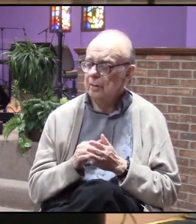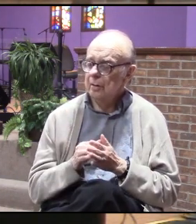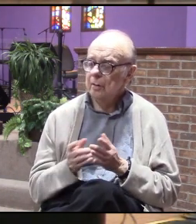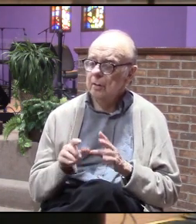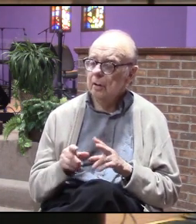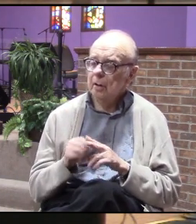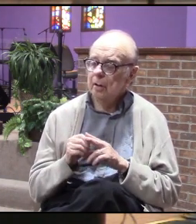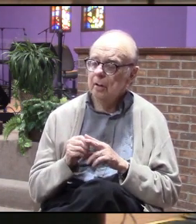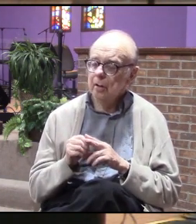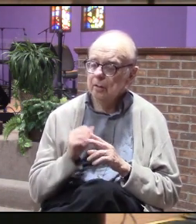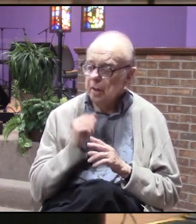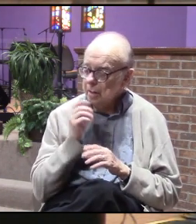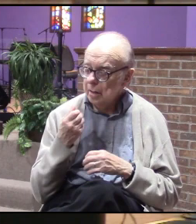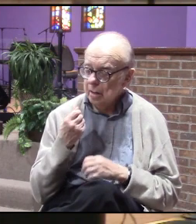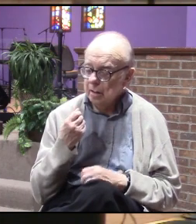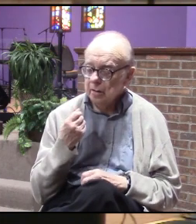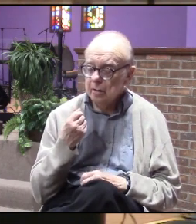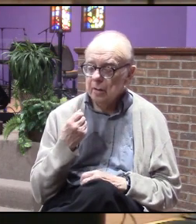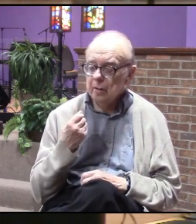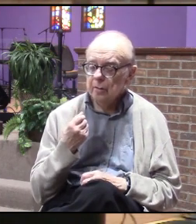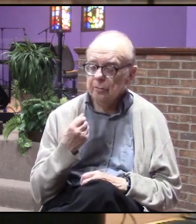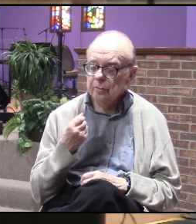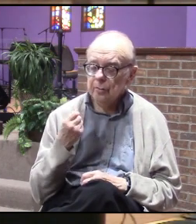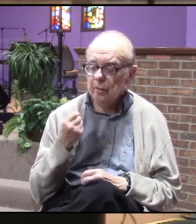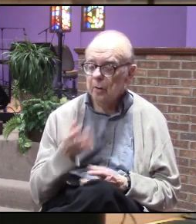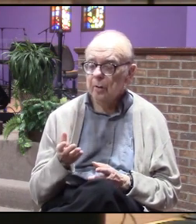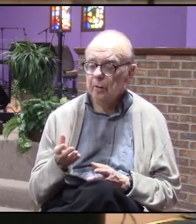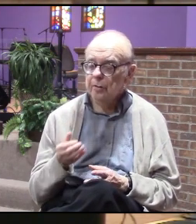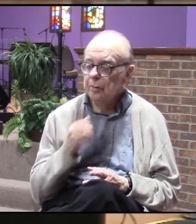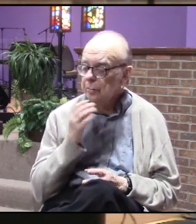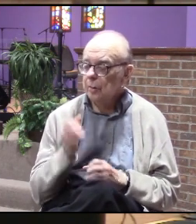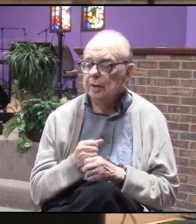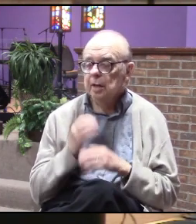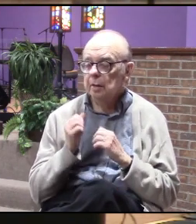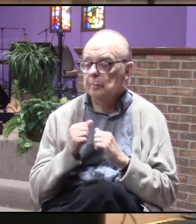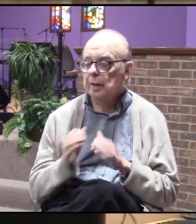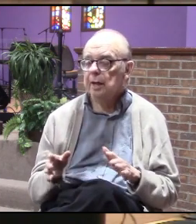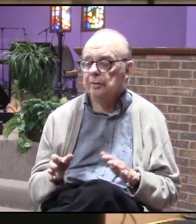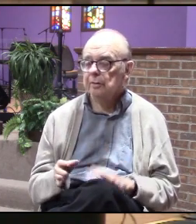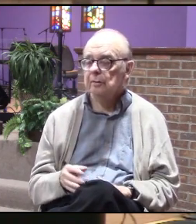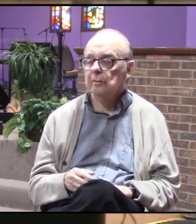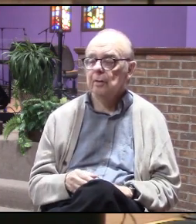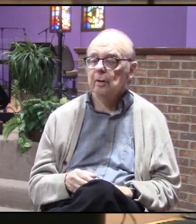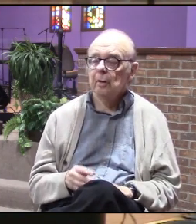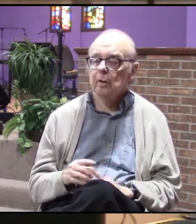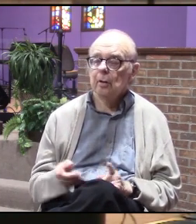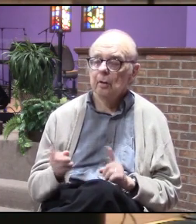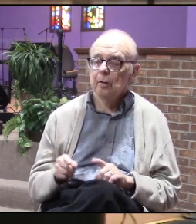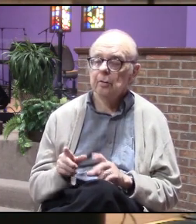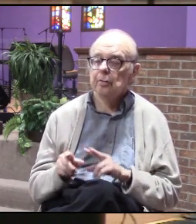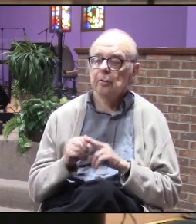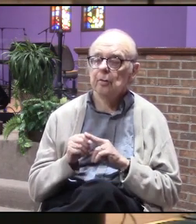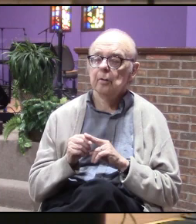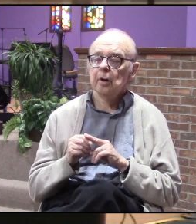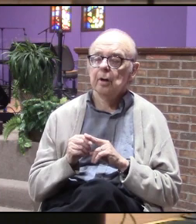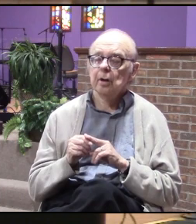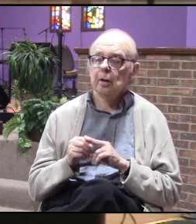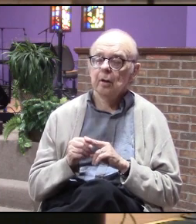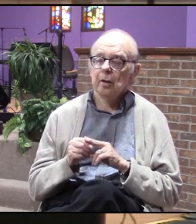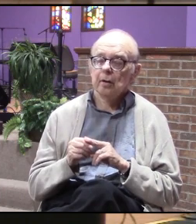When you choose not to obey God, you don't get blessed. But when you choose